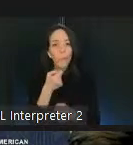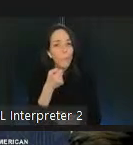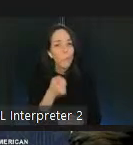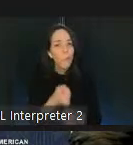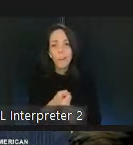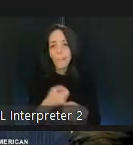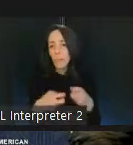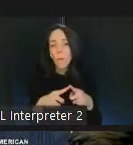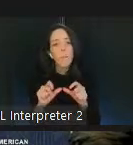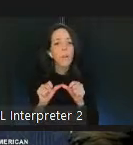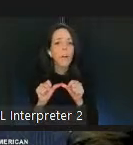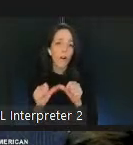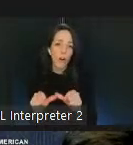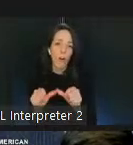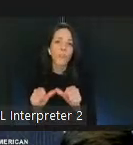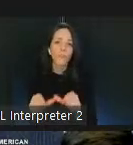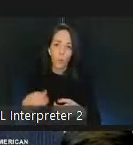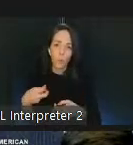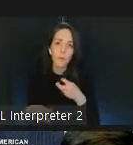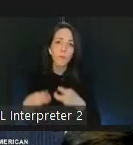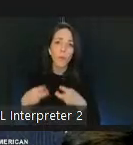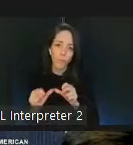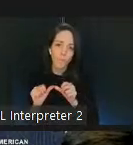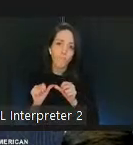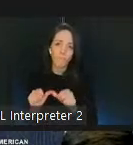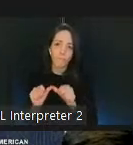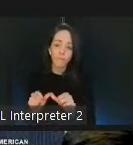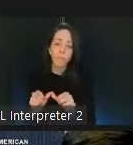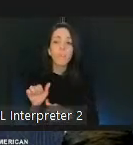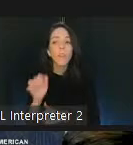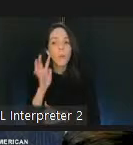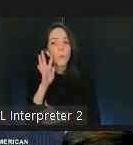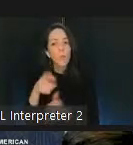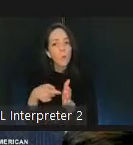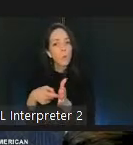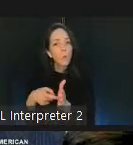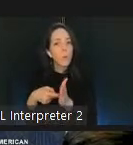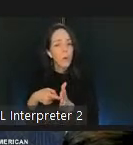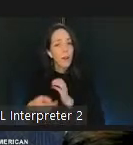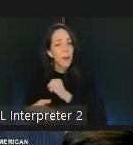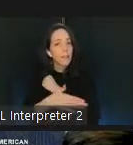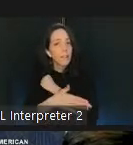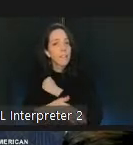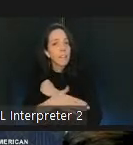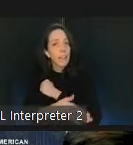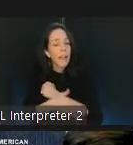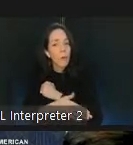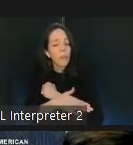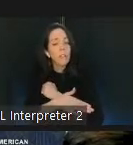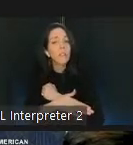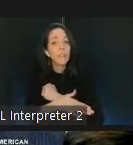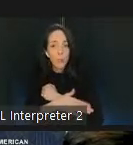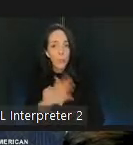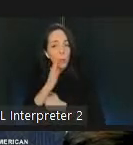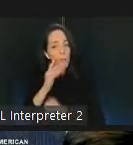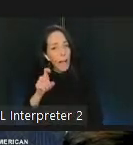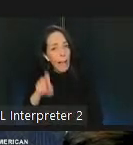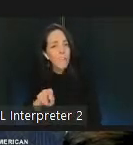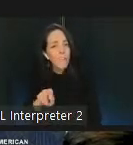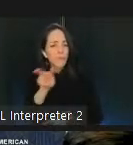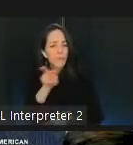ongoing problem that's going to require the county to take a good hard look at